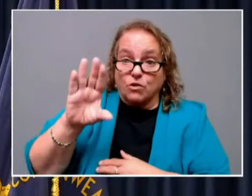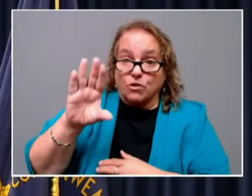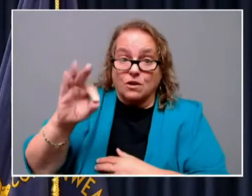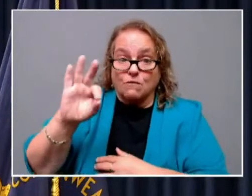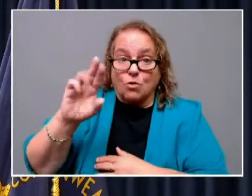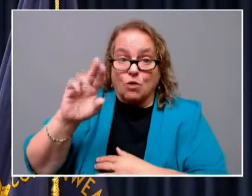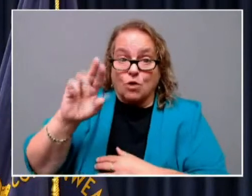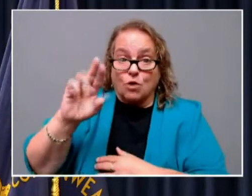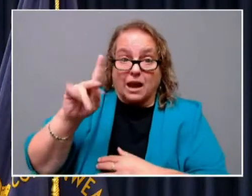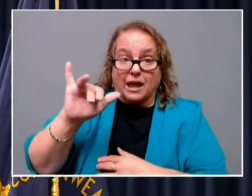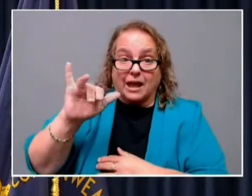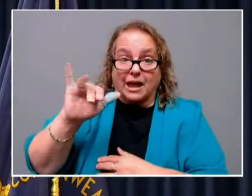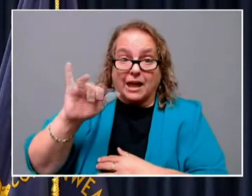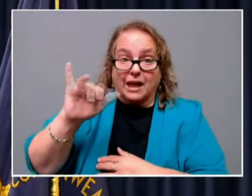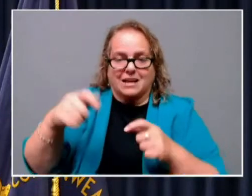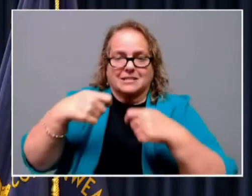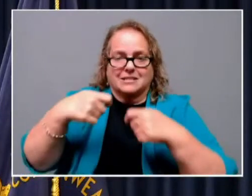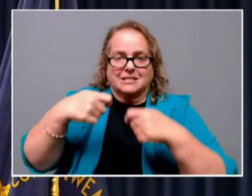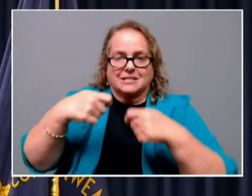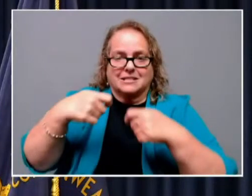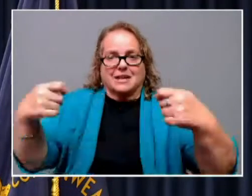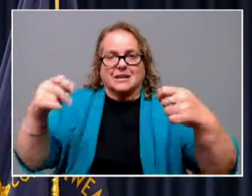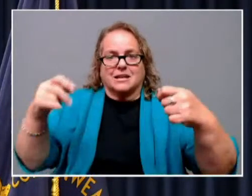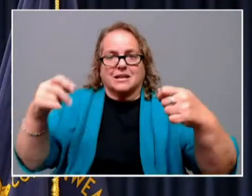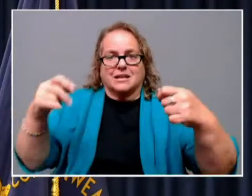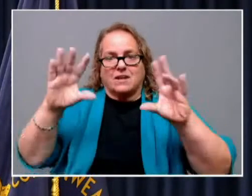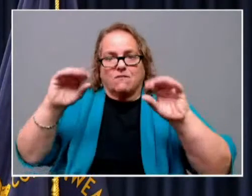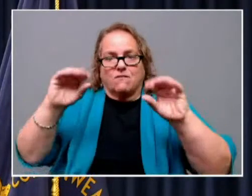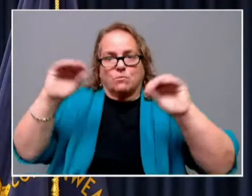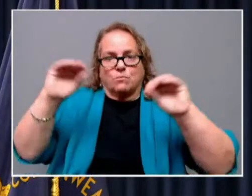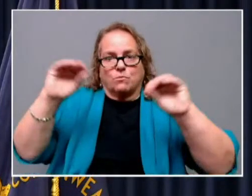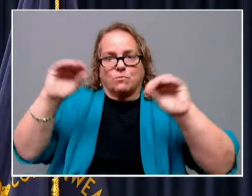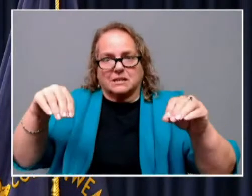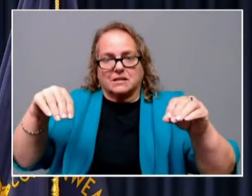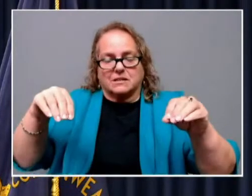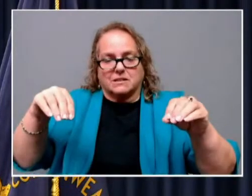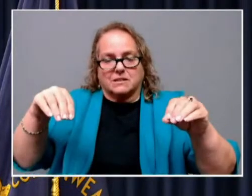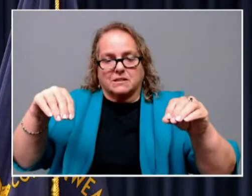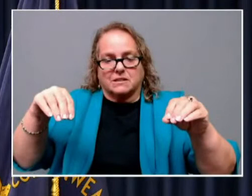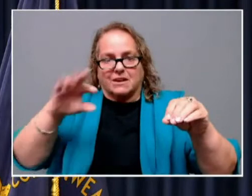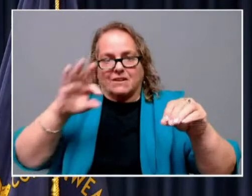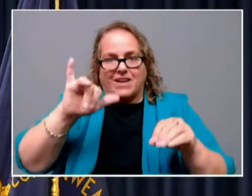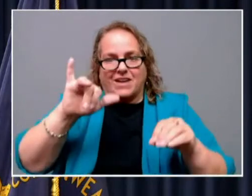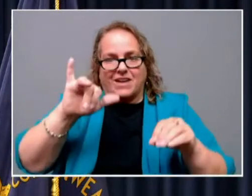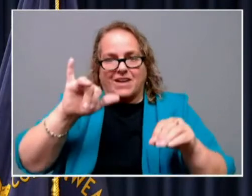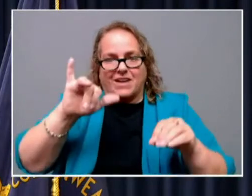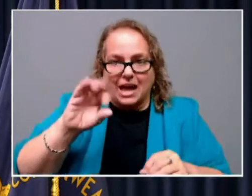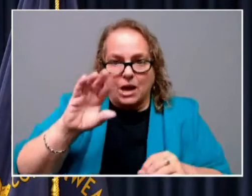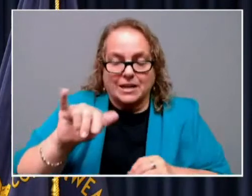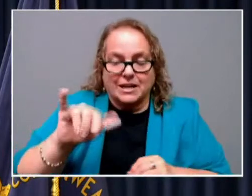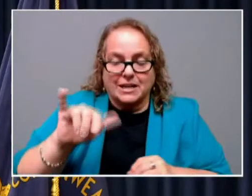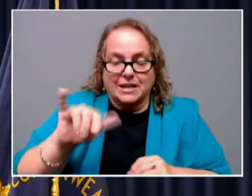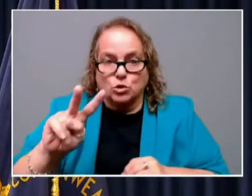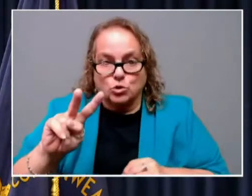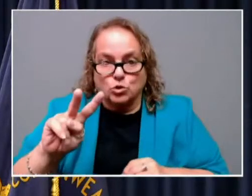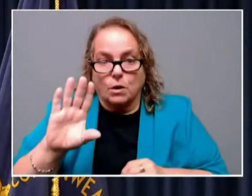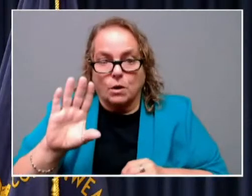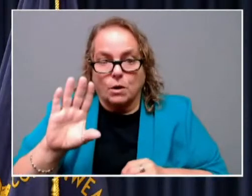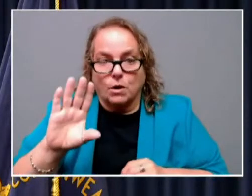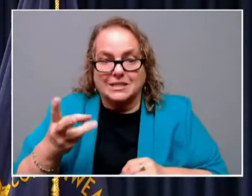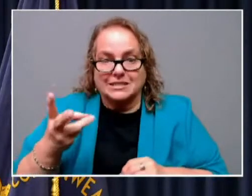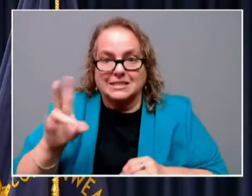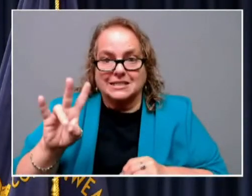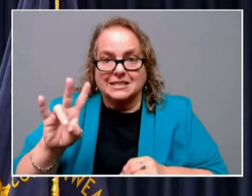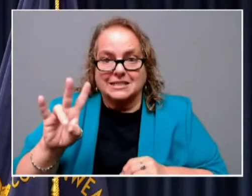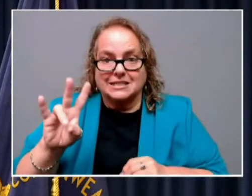tied at 75% apiece. Fayette County up to 72, Boone at 67, and making its first entry in a